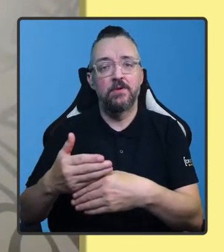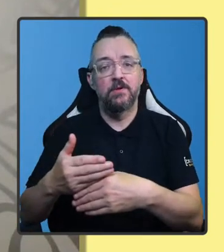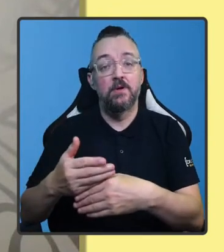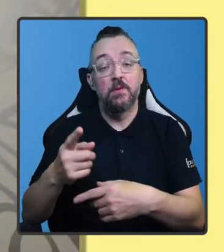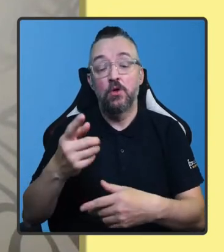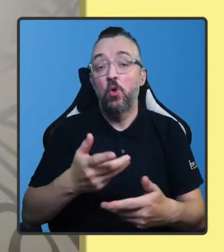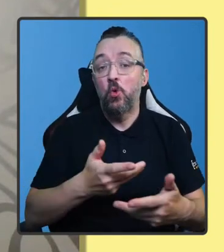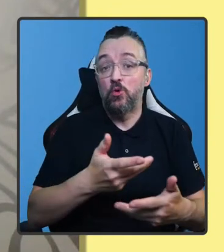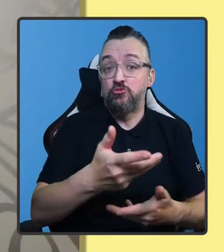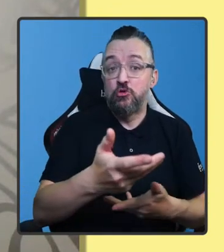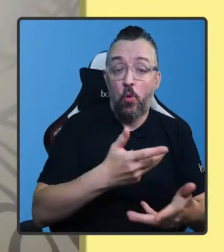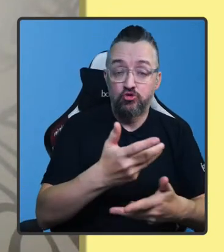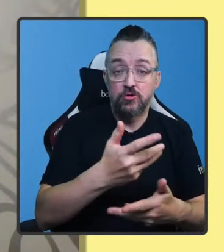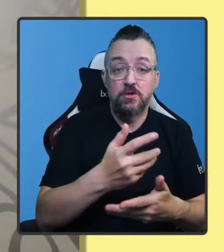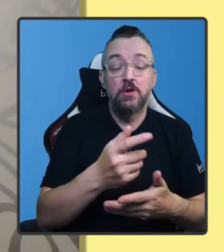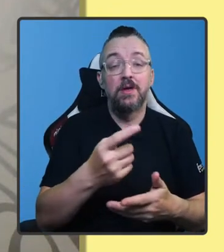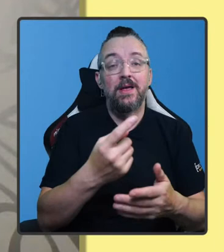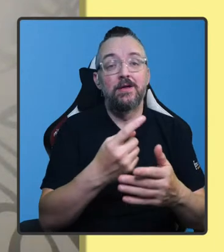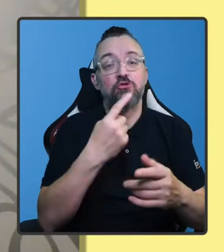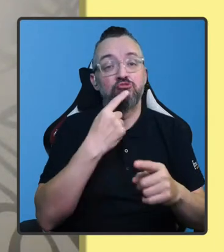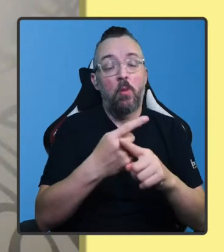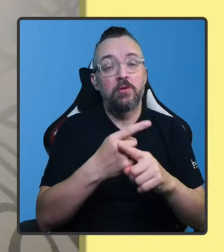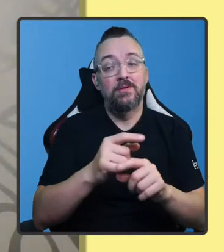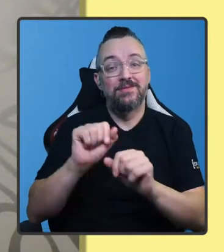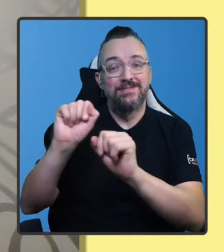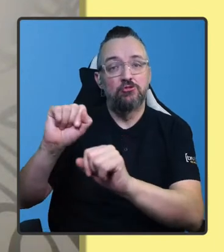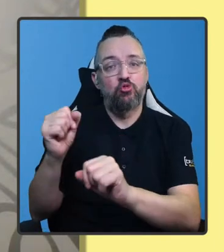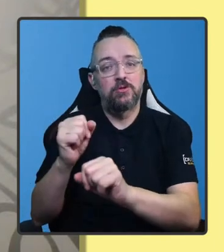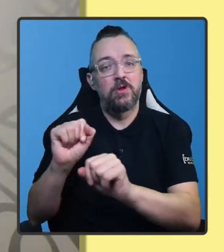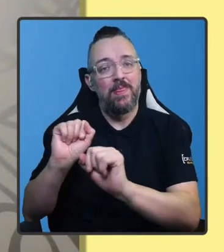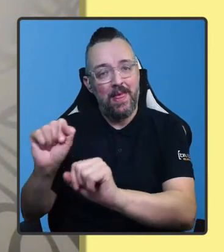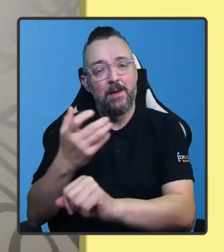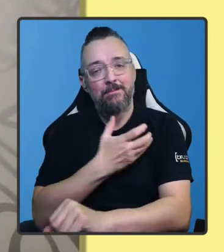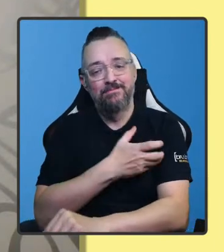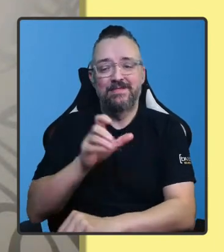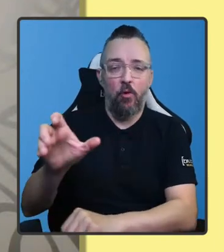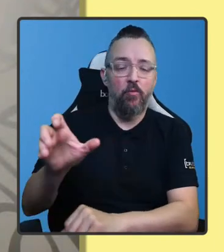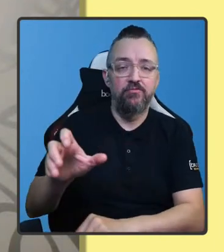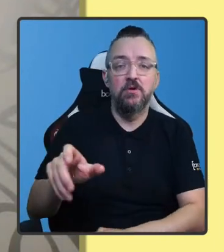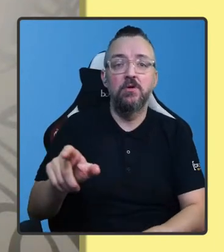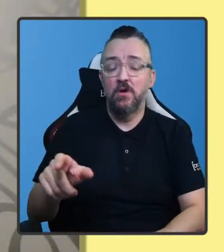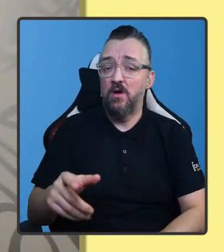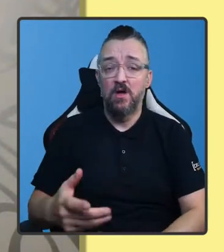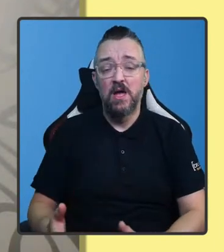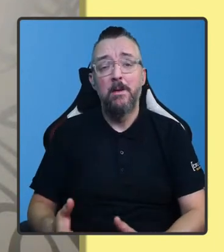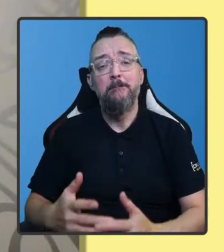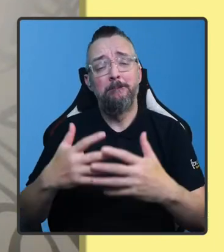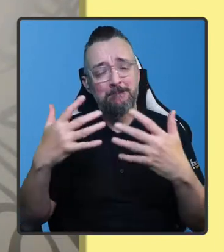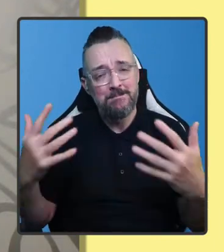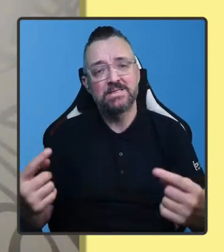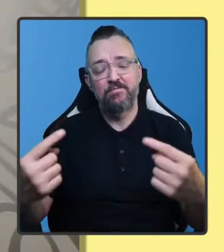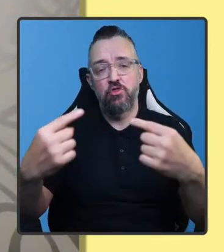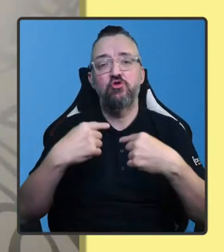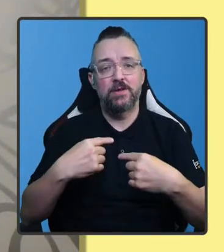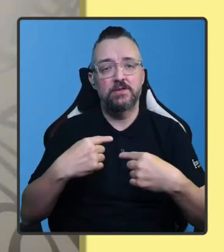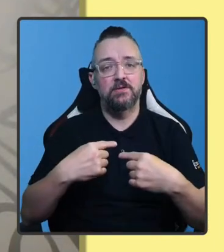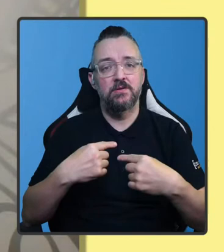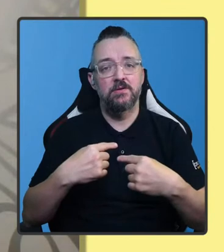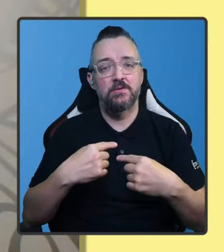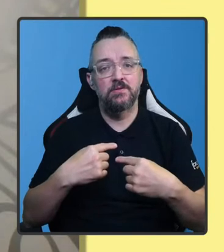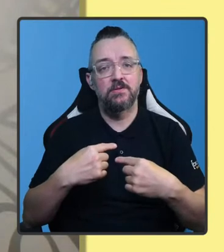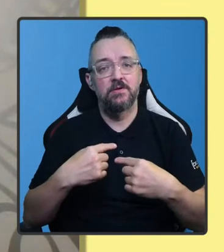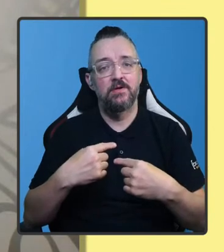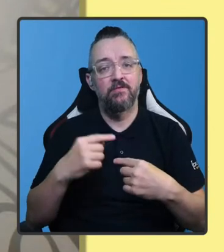and discussions are in devolved areas. This is the biggest threat to our Parliament that we have faced and